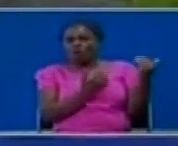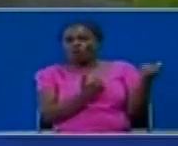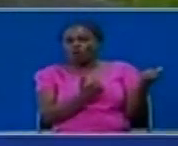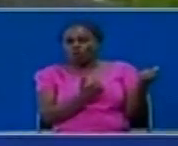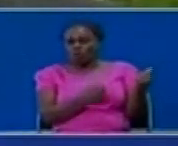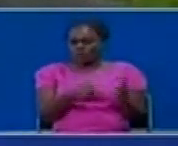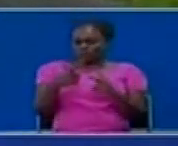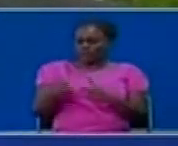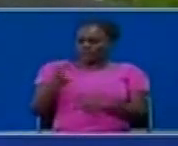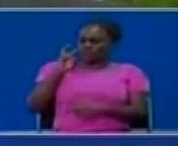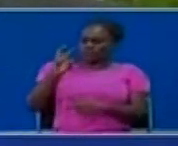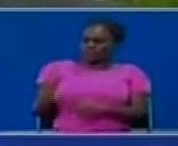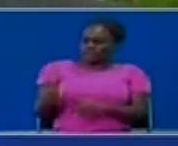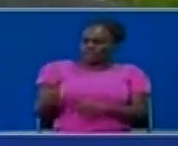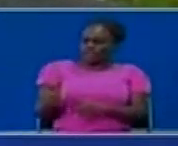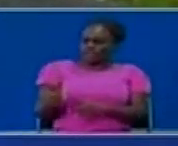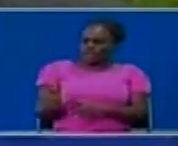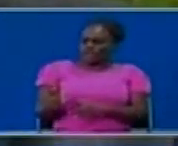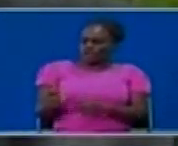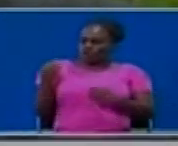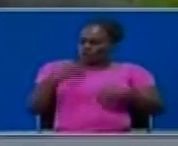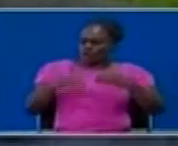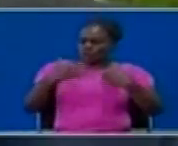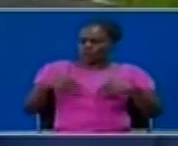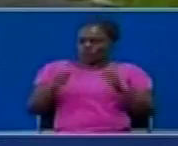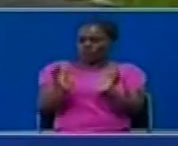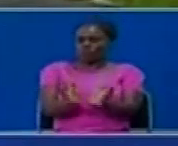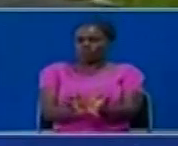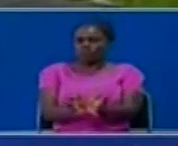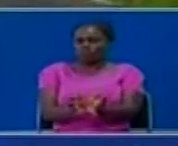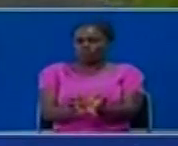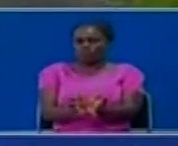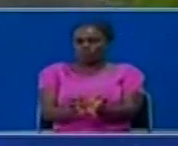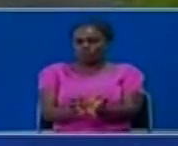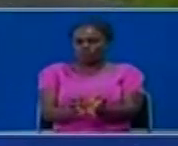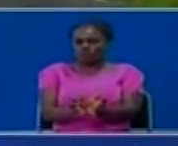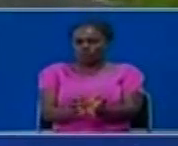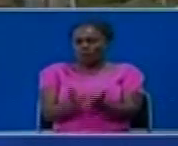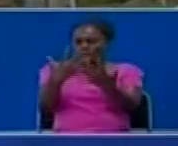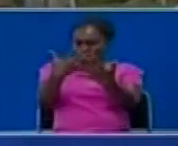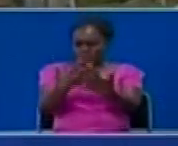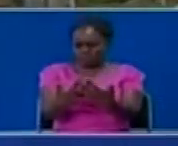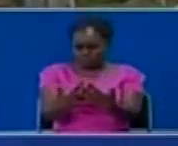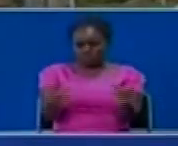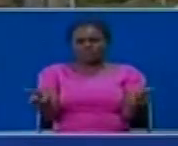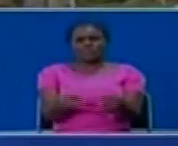start seeing big fishes being taken to those courts. And not only being taken to those courts, but being jailed.